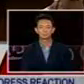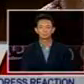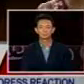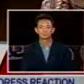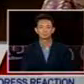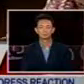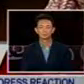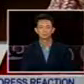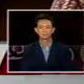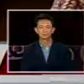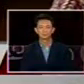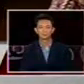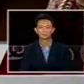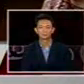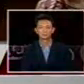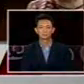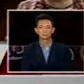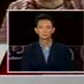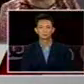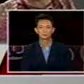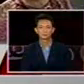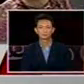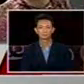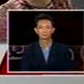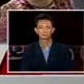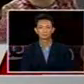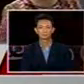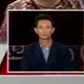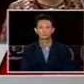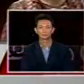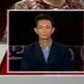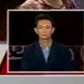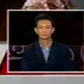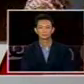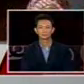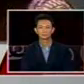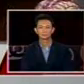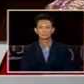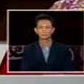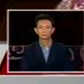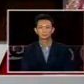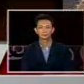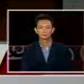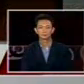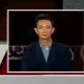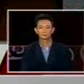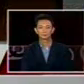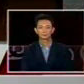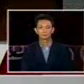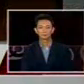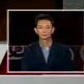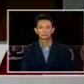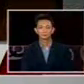things will just happen. Pero wag mo siguro tayo masyadong mag-sari. Wag na tayo masyadong. Pero kung nalang tayo, hindi magkano.